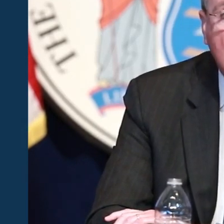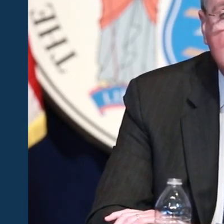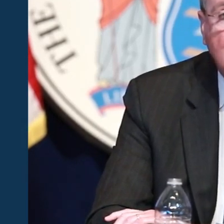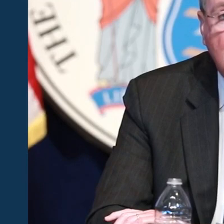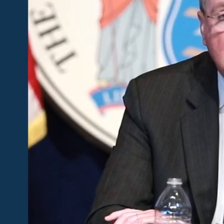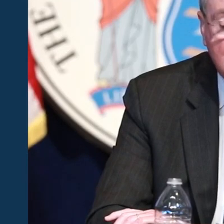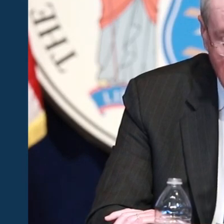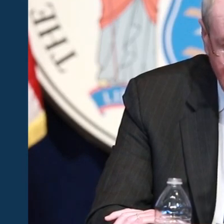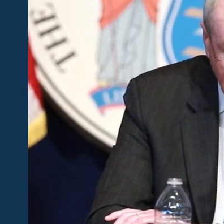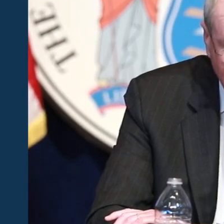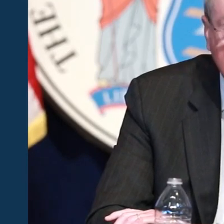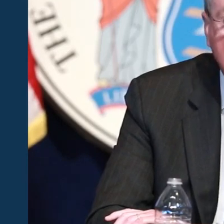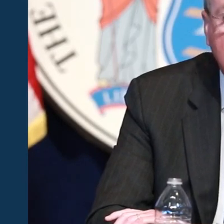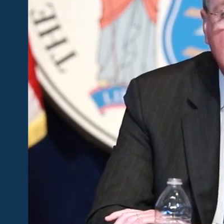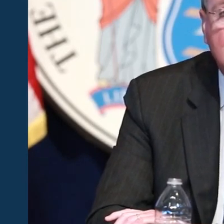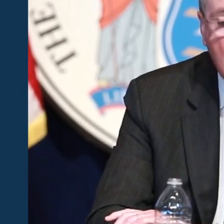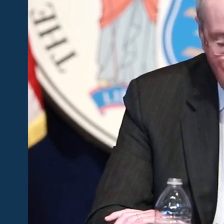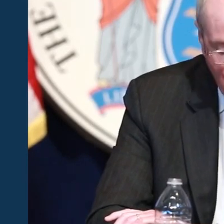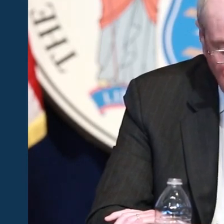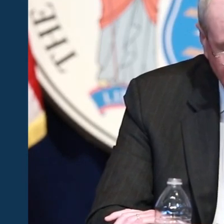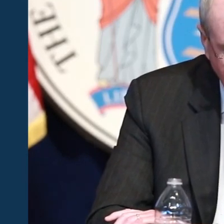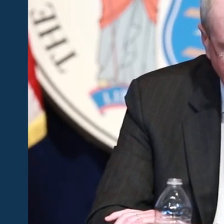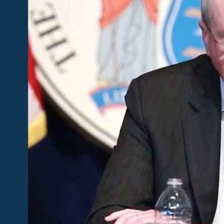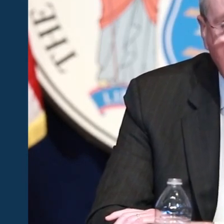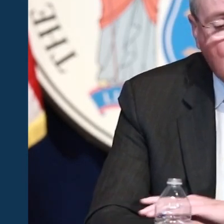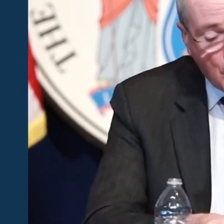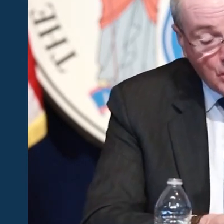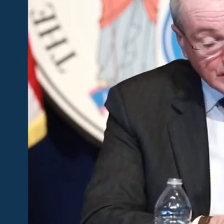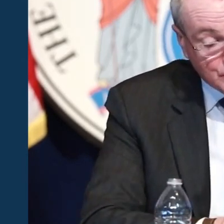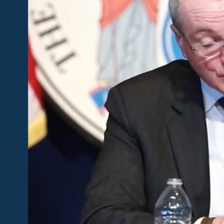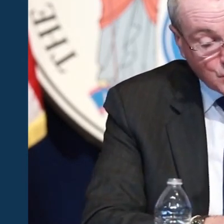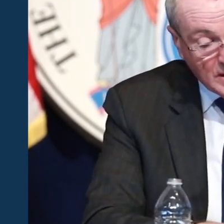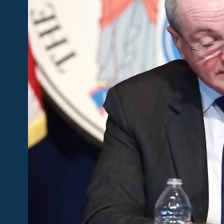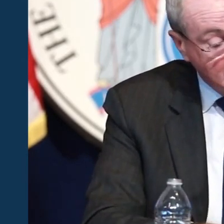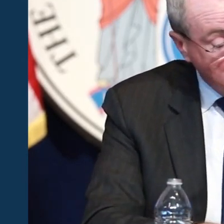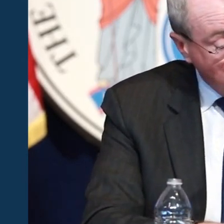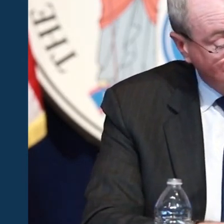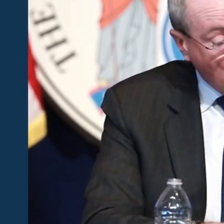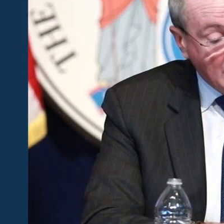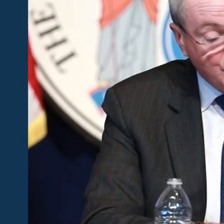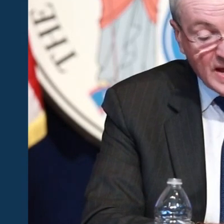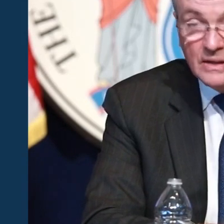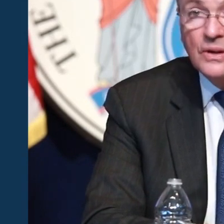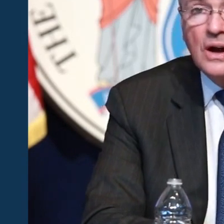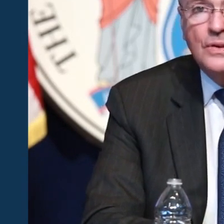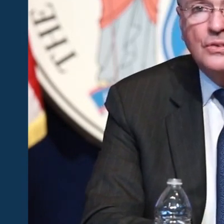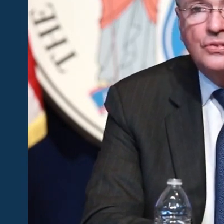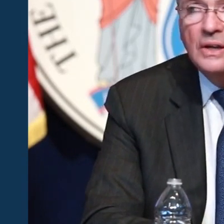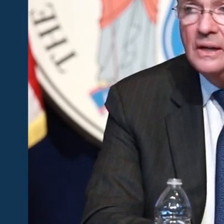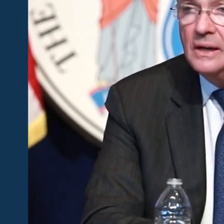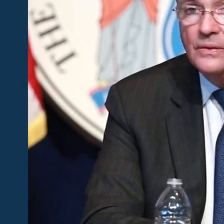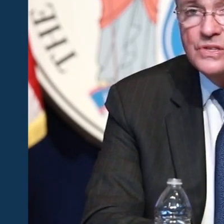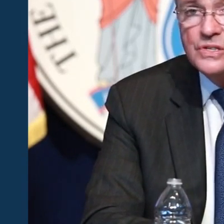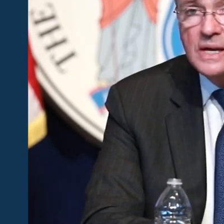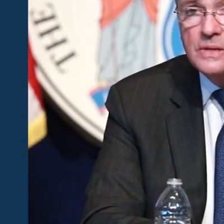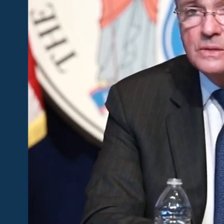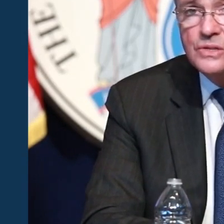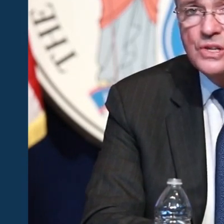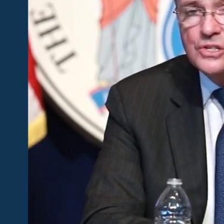economic regions in the entire country, if not the entire world, and we are all intertwined. So I thank the governors.